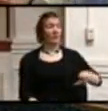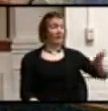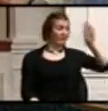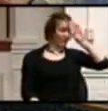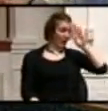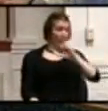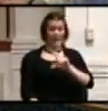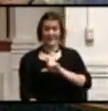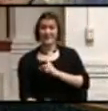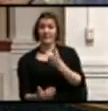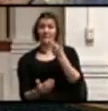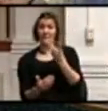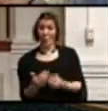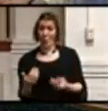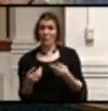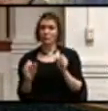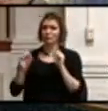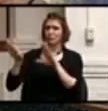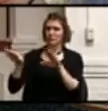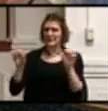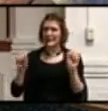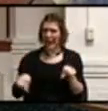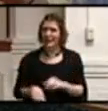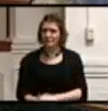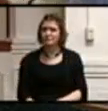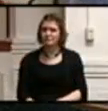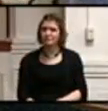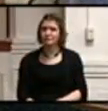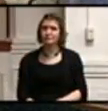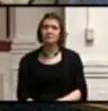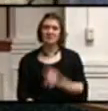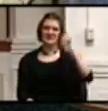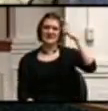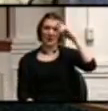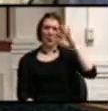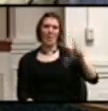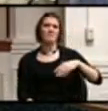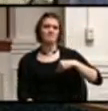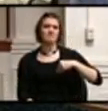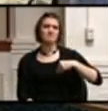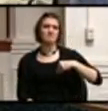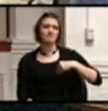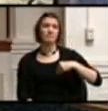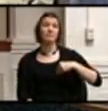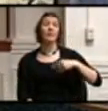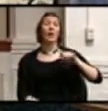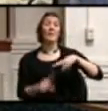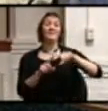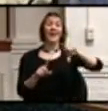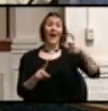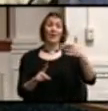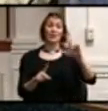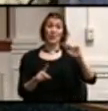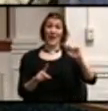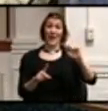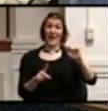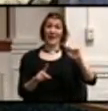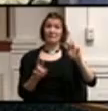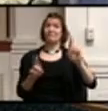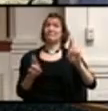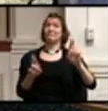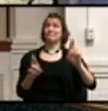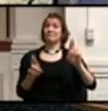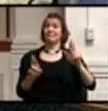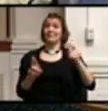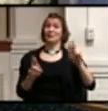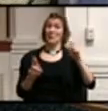and a separate application for the police department. And in fact, the future grant application that we're looking forward to seeing from